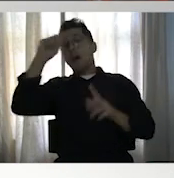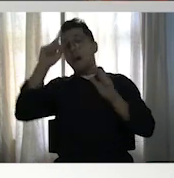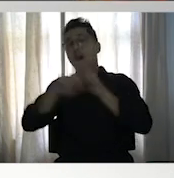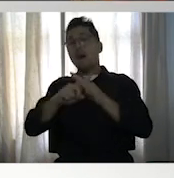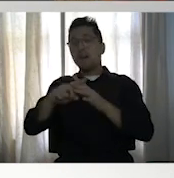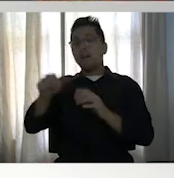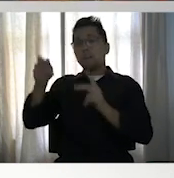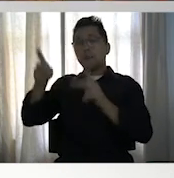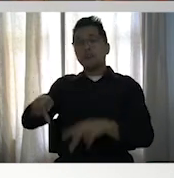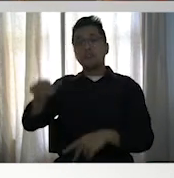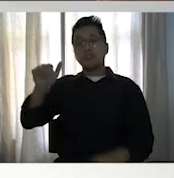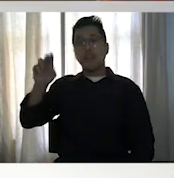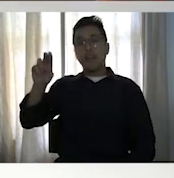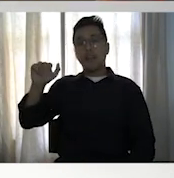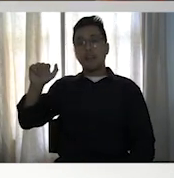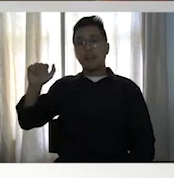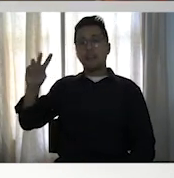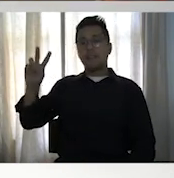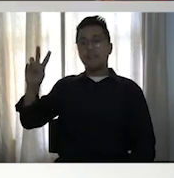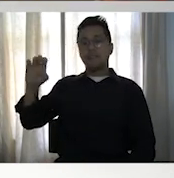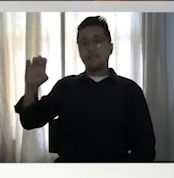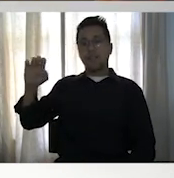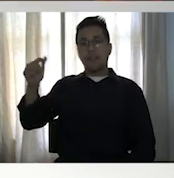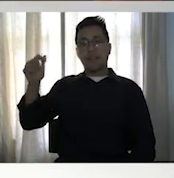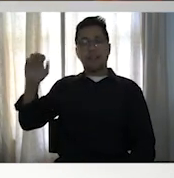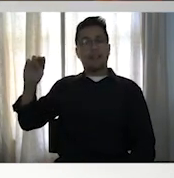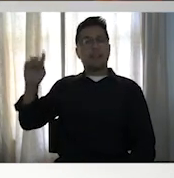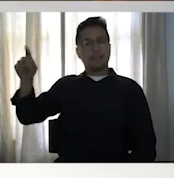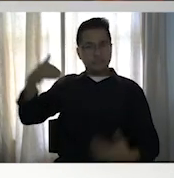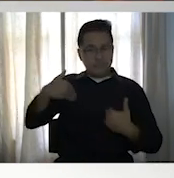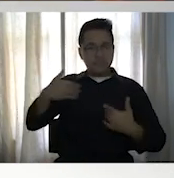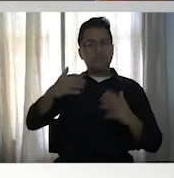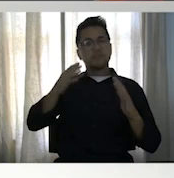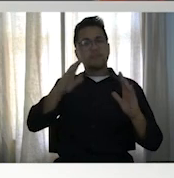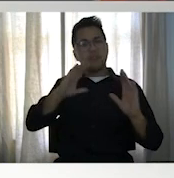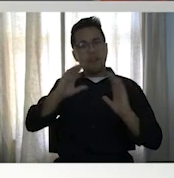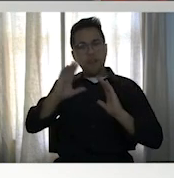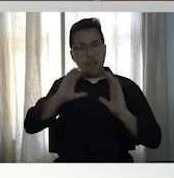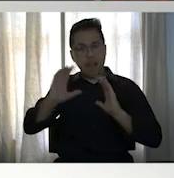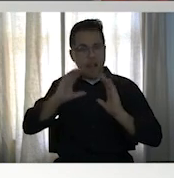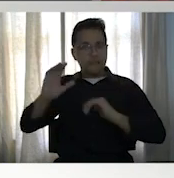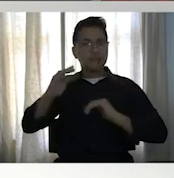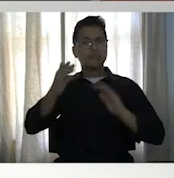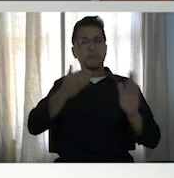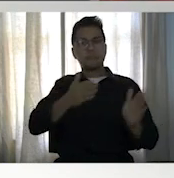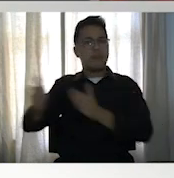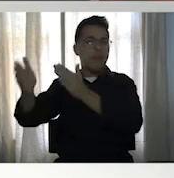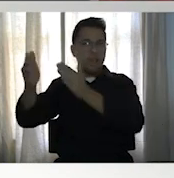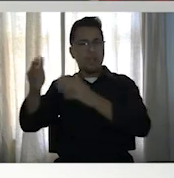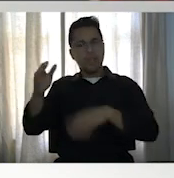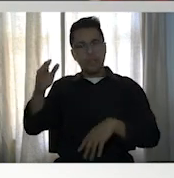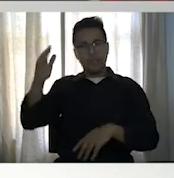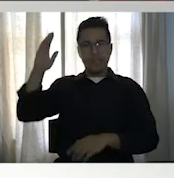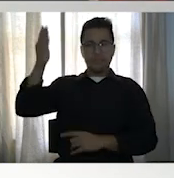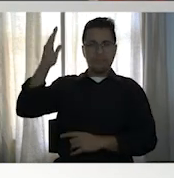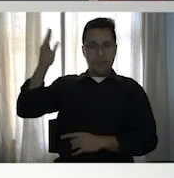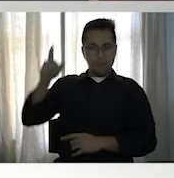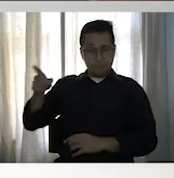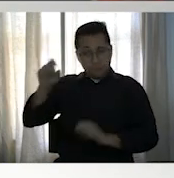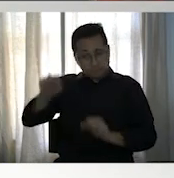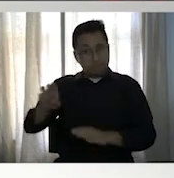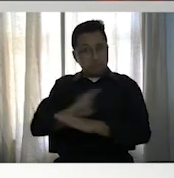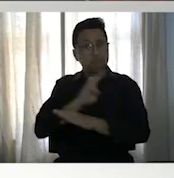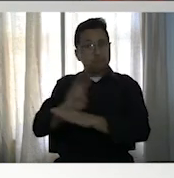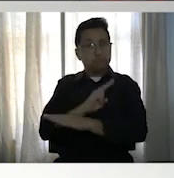Anna Vagan also has a conversation paths on a PowerPoint that you can